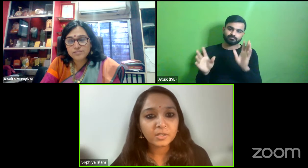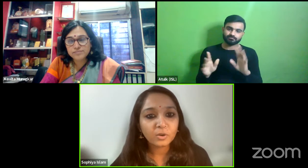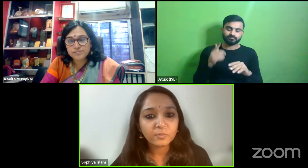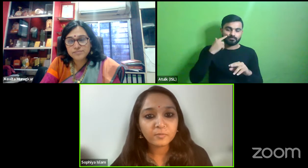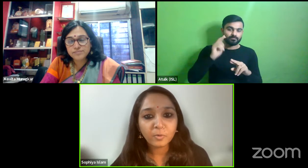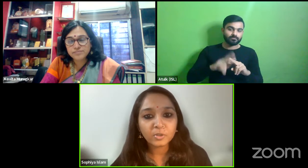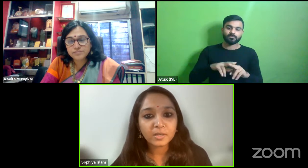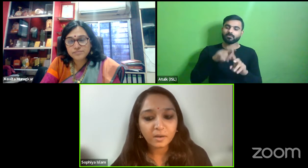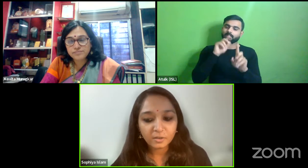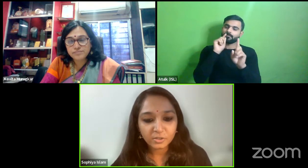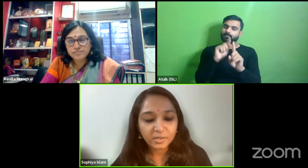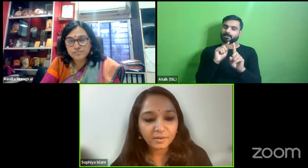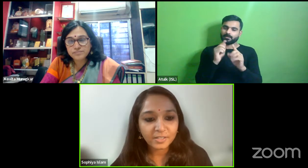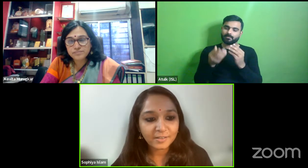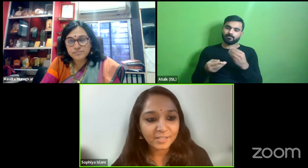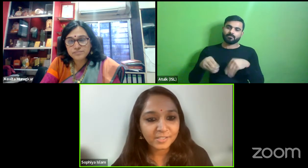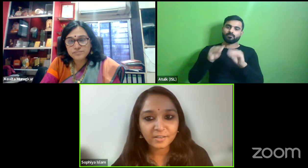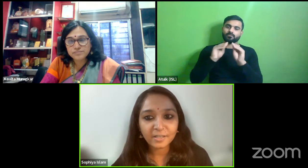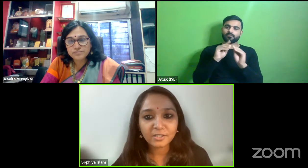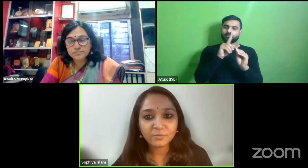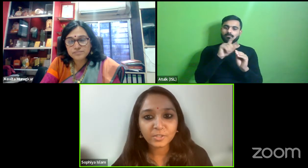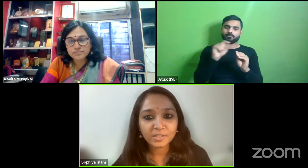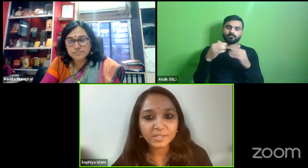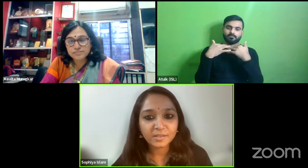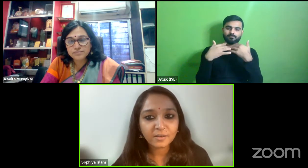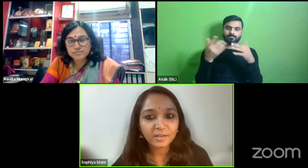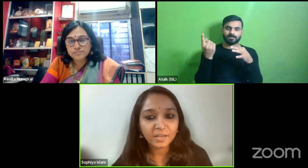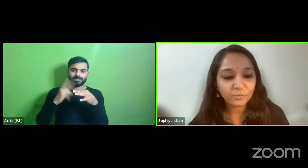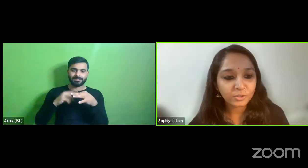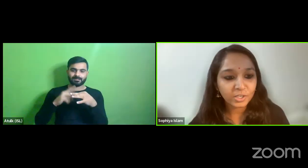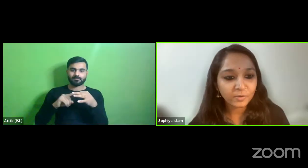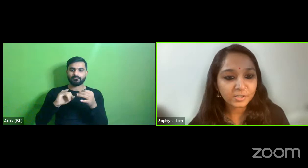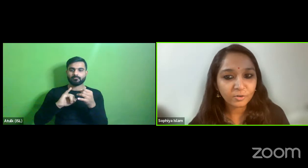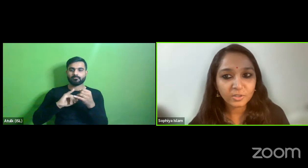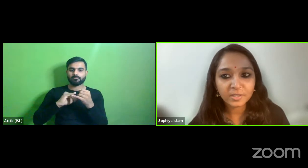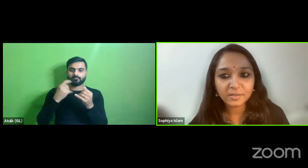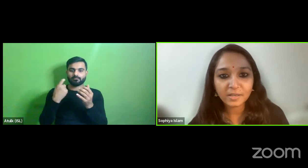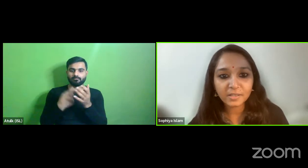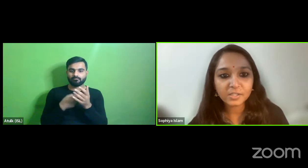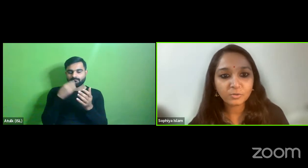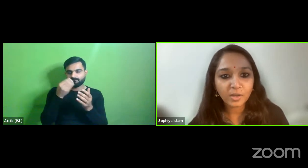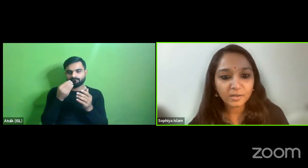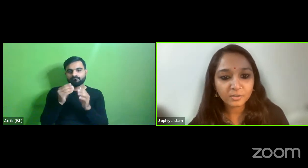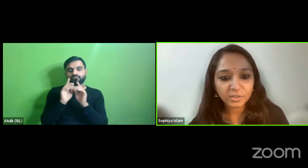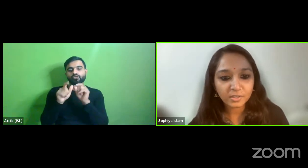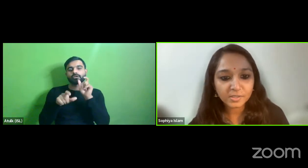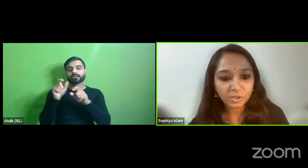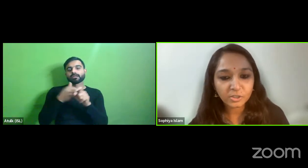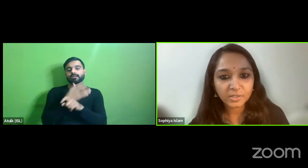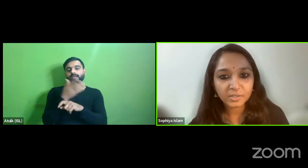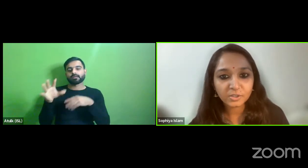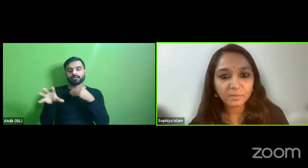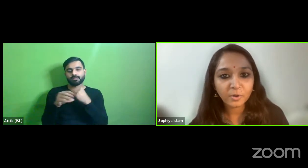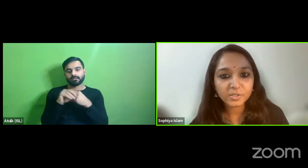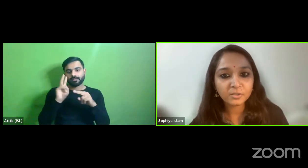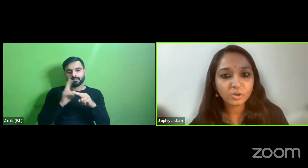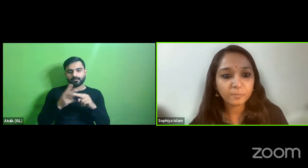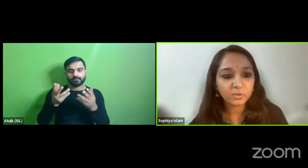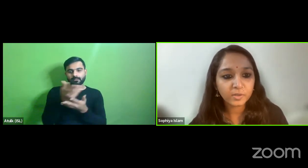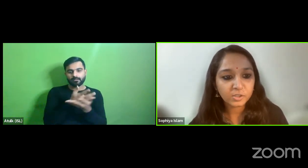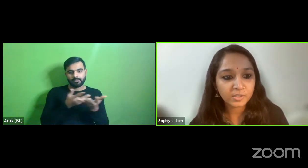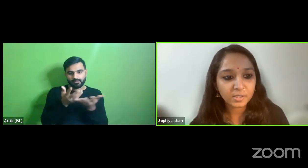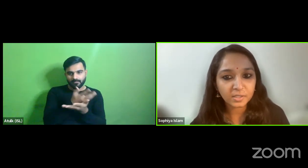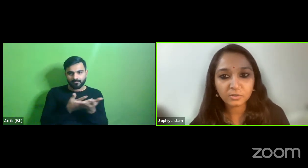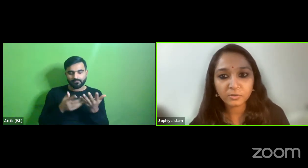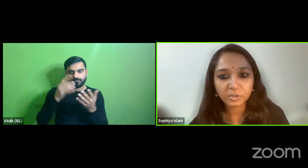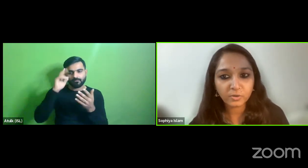would like to point out we have more than 100 attendees connected with us here and i would request all the attendees to add to the discussion in the chat box and